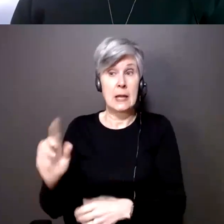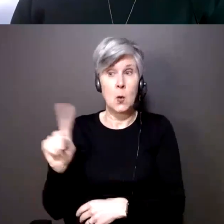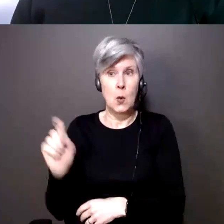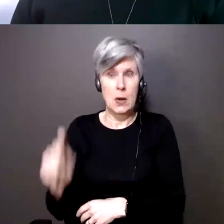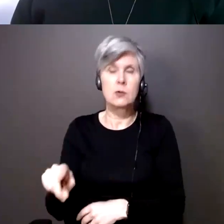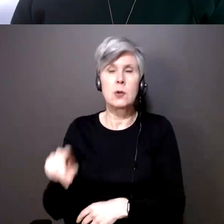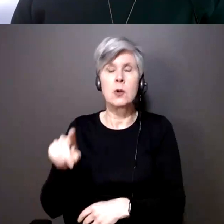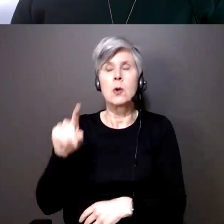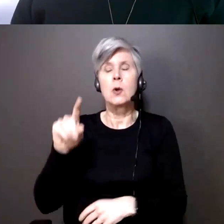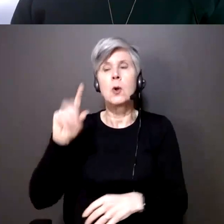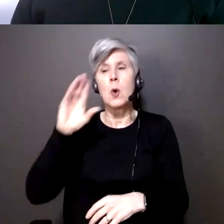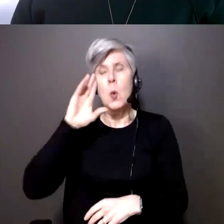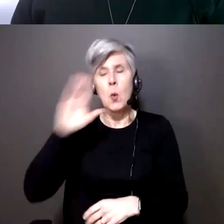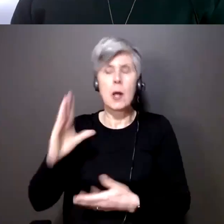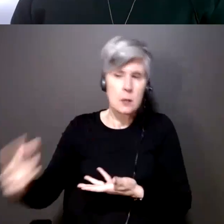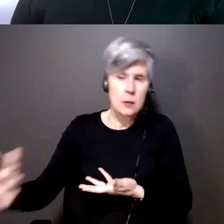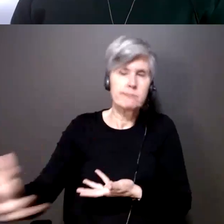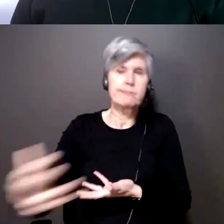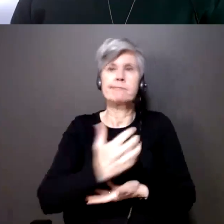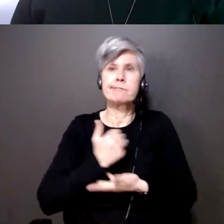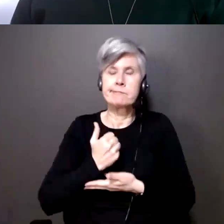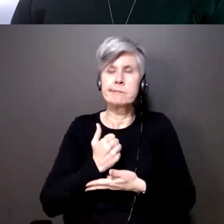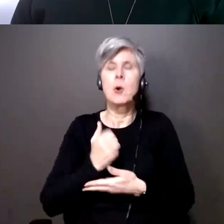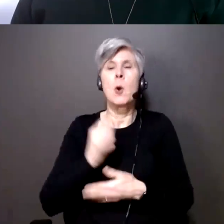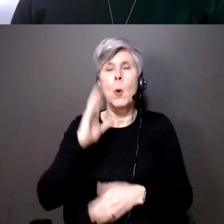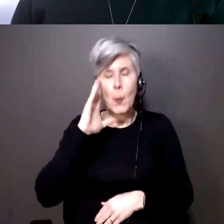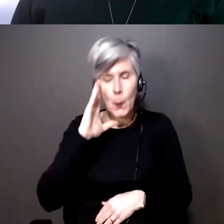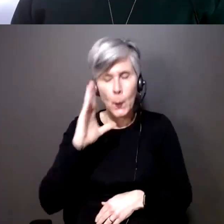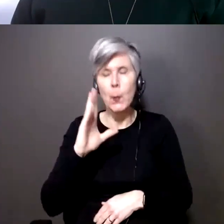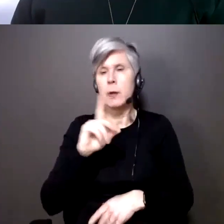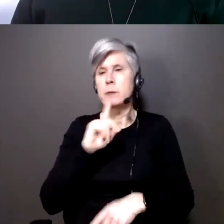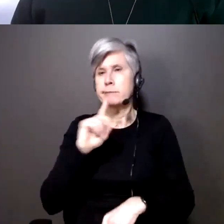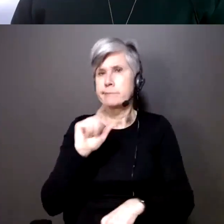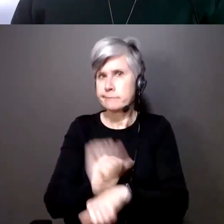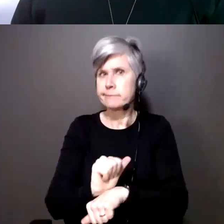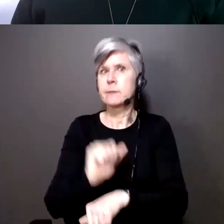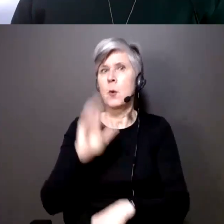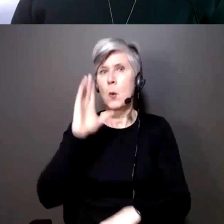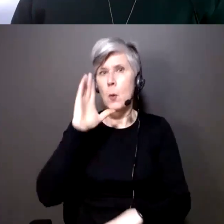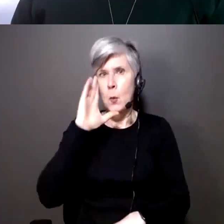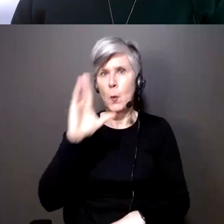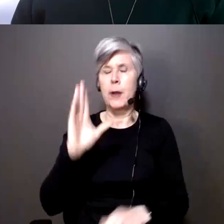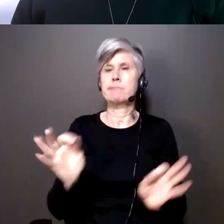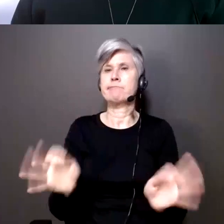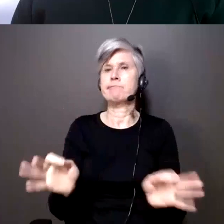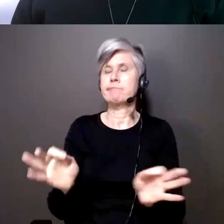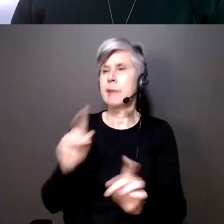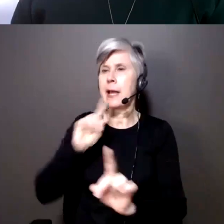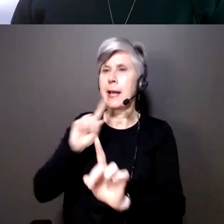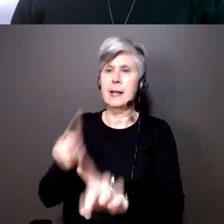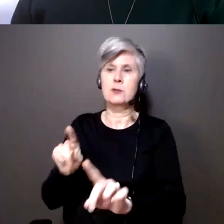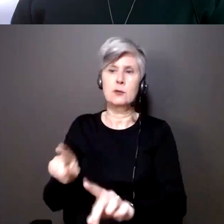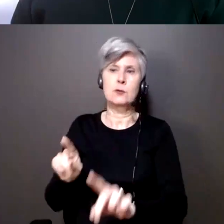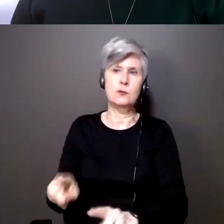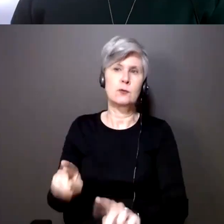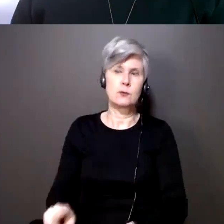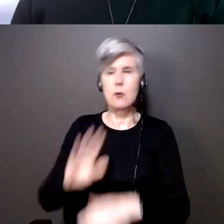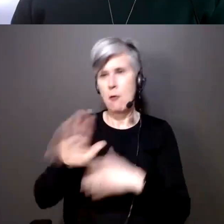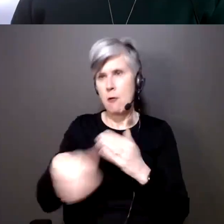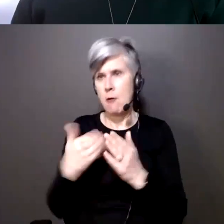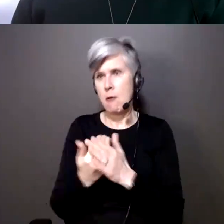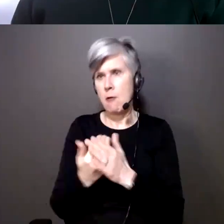will provide you with your valuable answers to your valuable questions. So hand it over to you, Luna, for the next segment. Thanks,